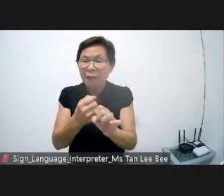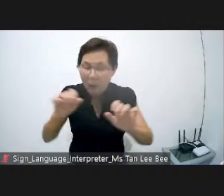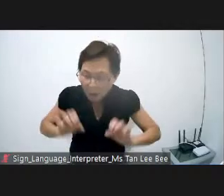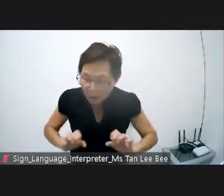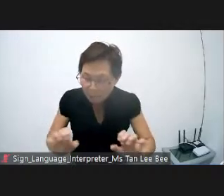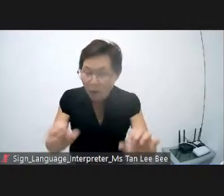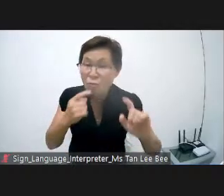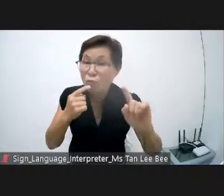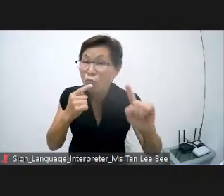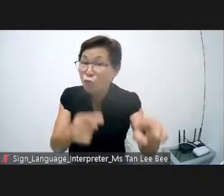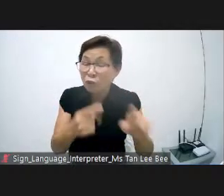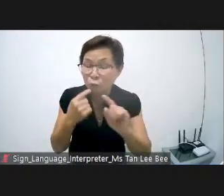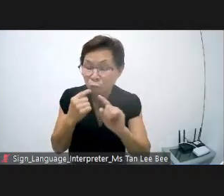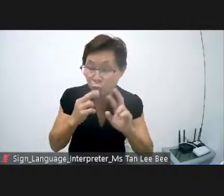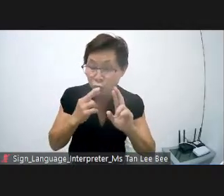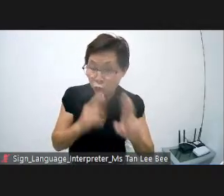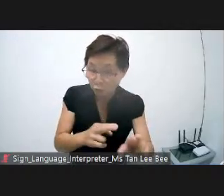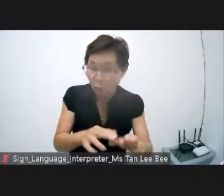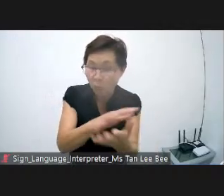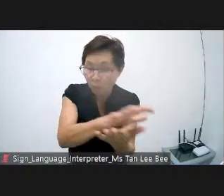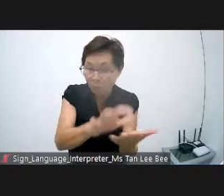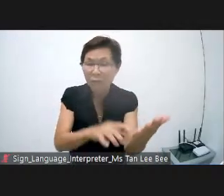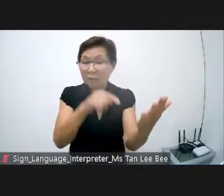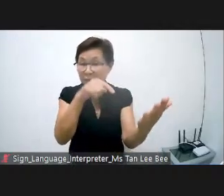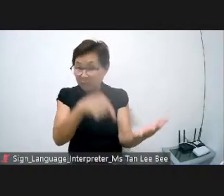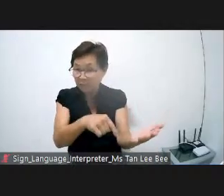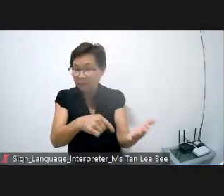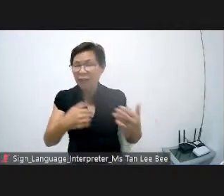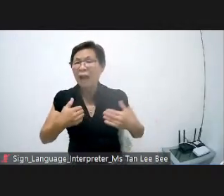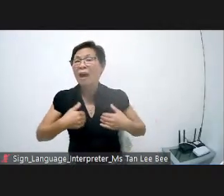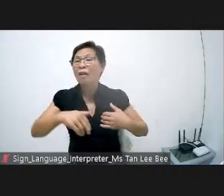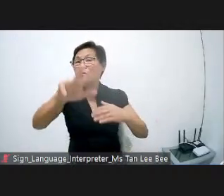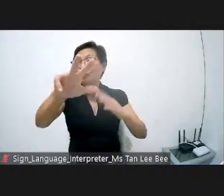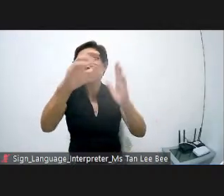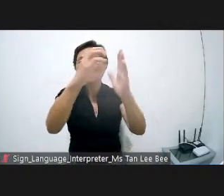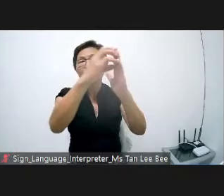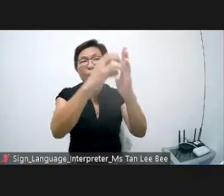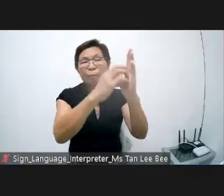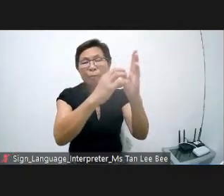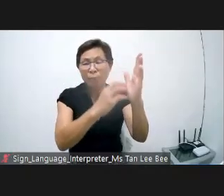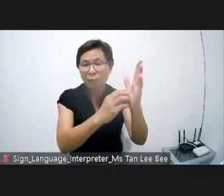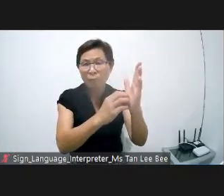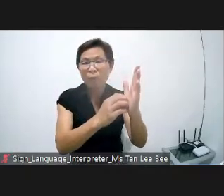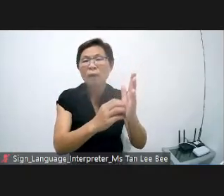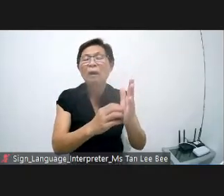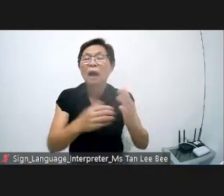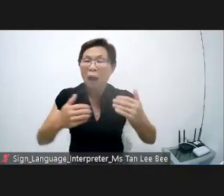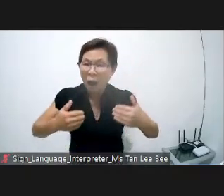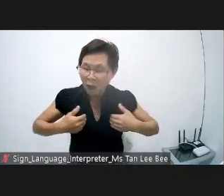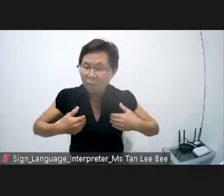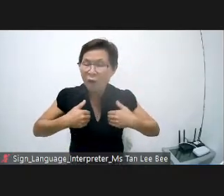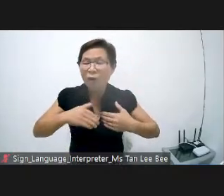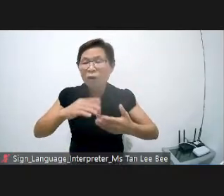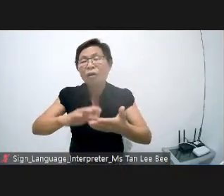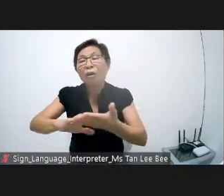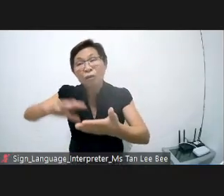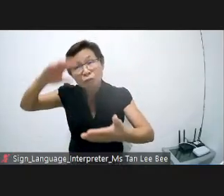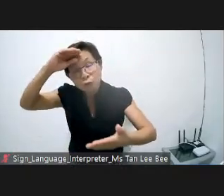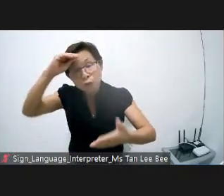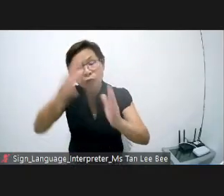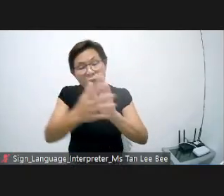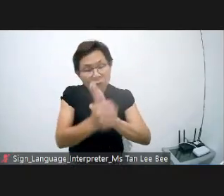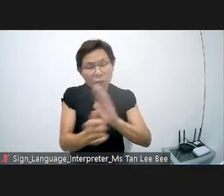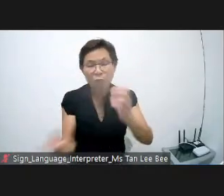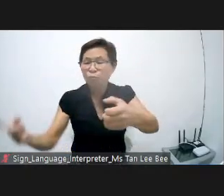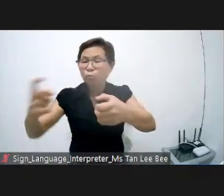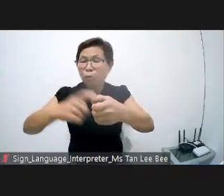plan. This module consists of 3 chapters that will equip you with knowledge and skills related